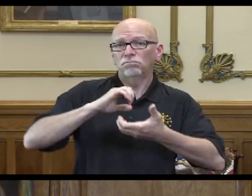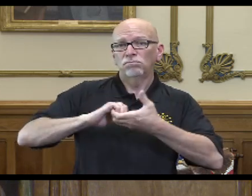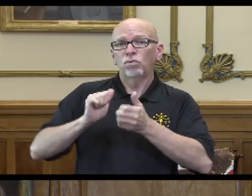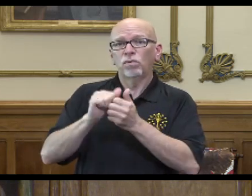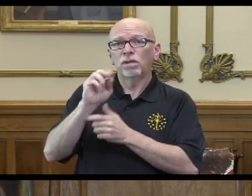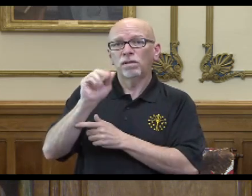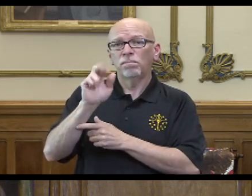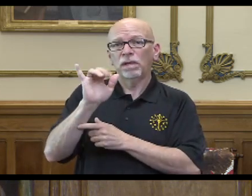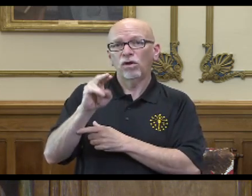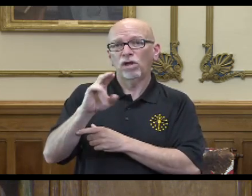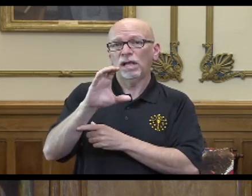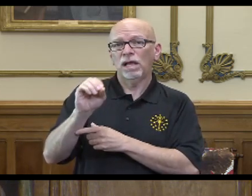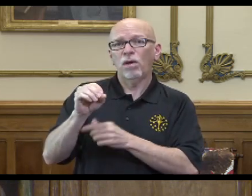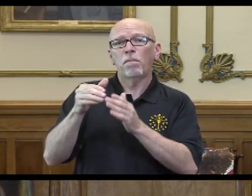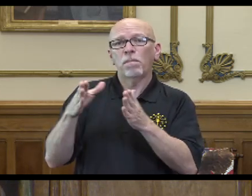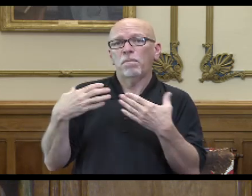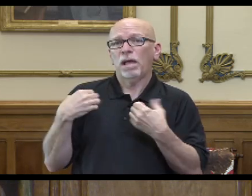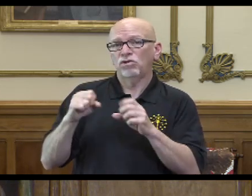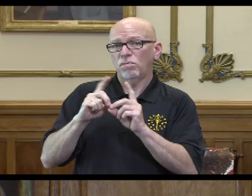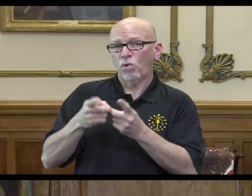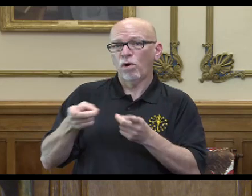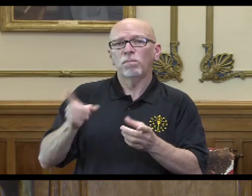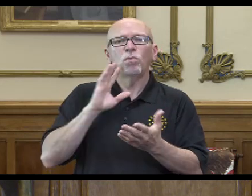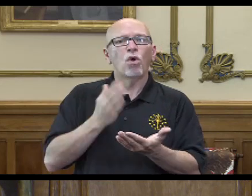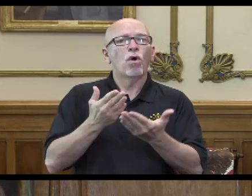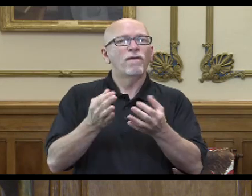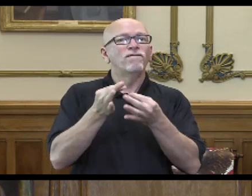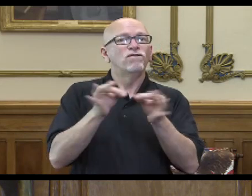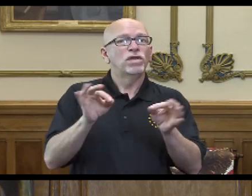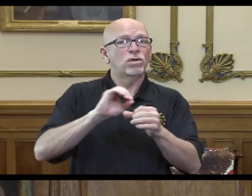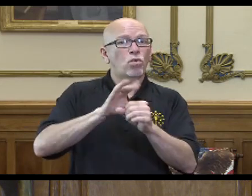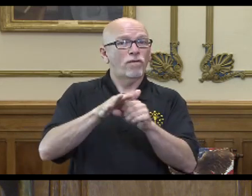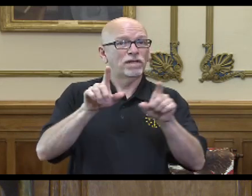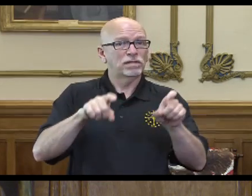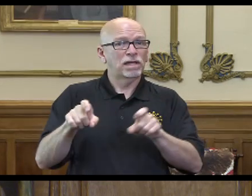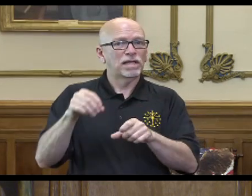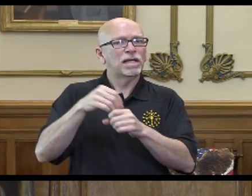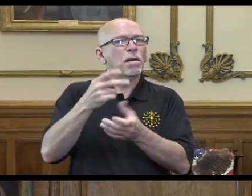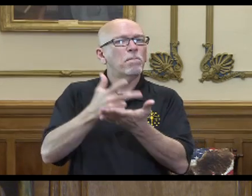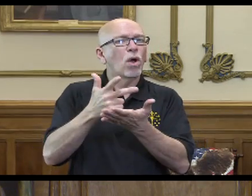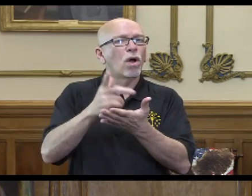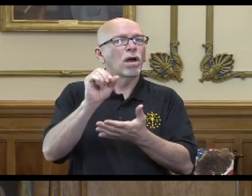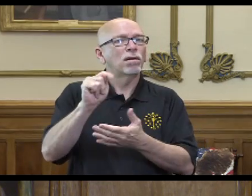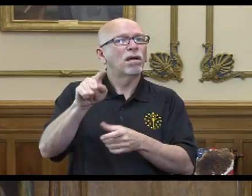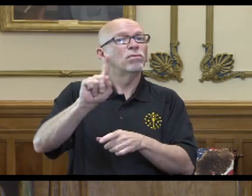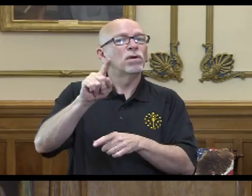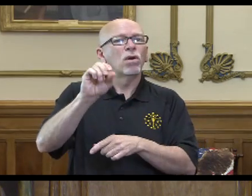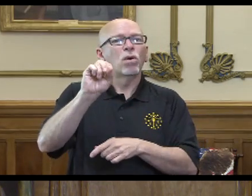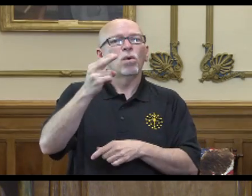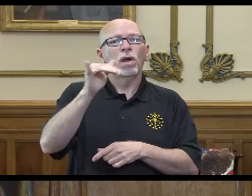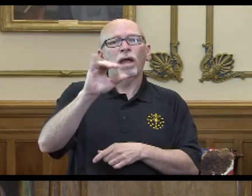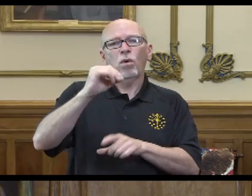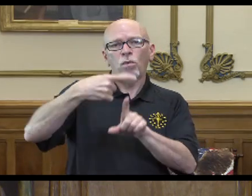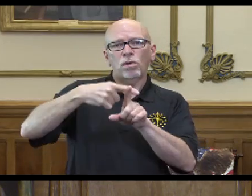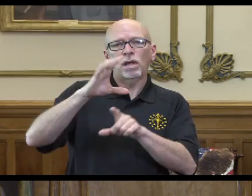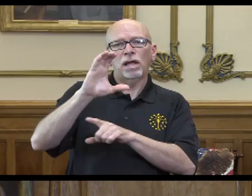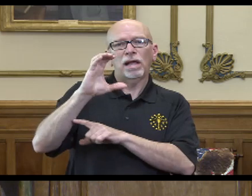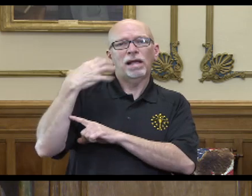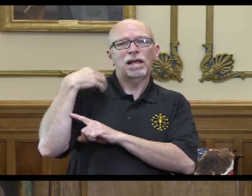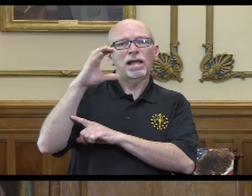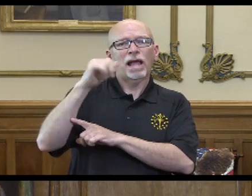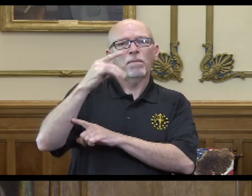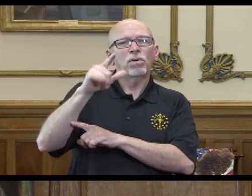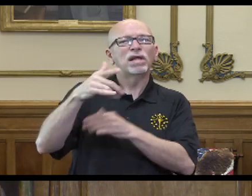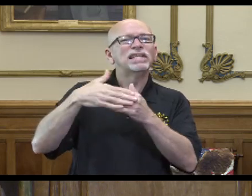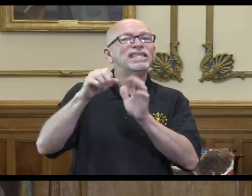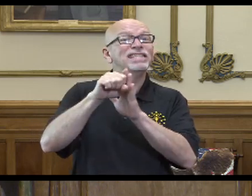Marion County Public Health Department, will be offering free COVID testing in the parking lot at Ohio and Capitol near the State House